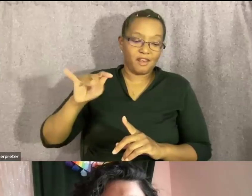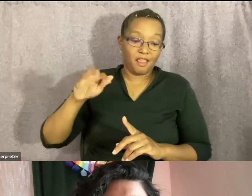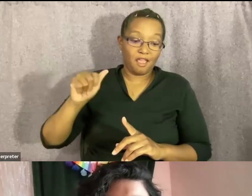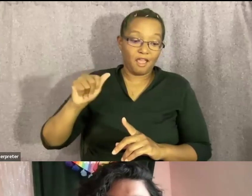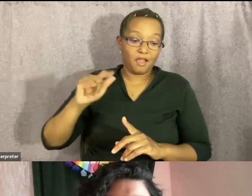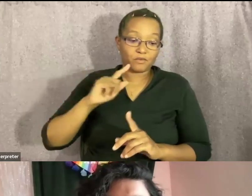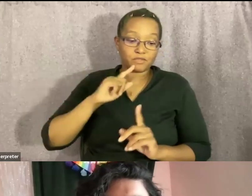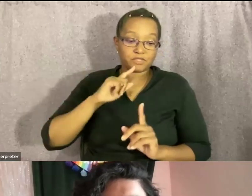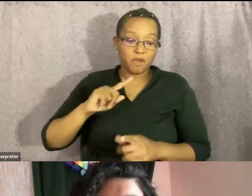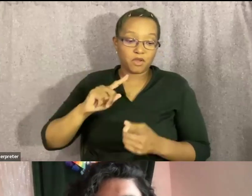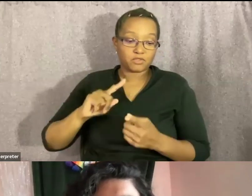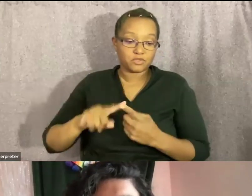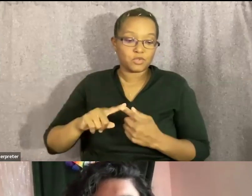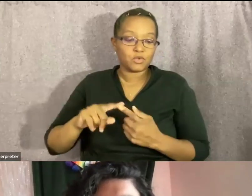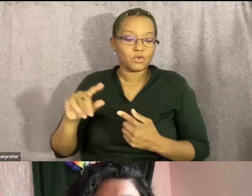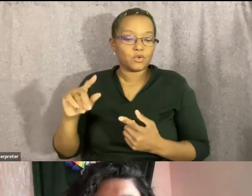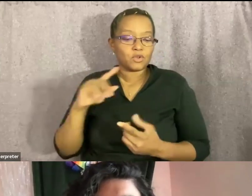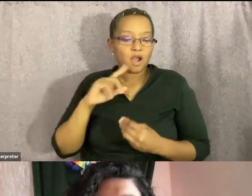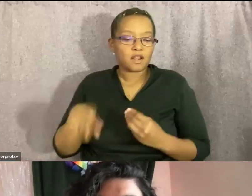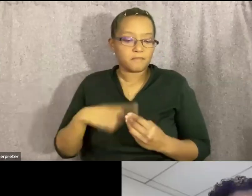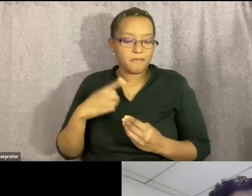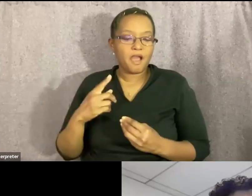other work that you've done in community?